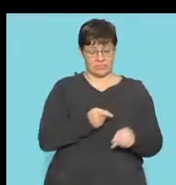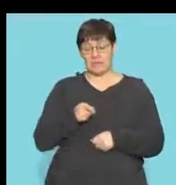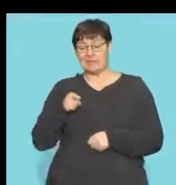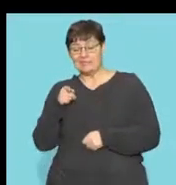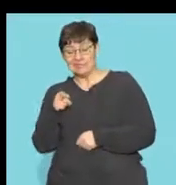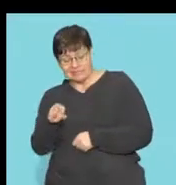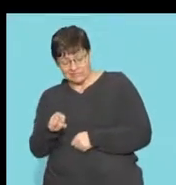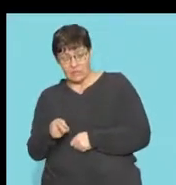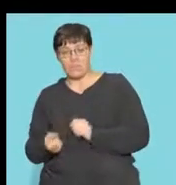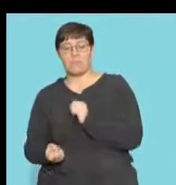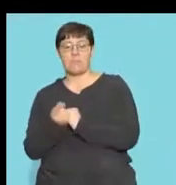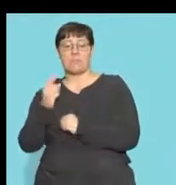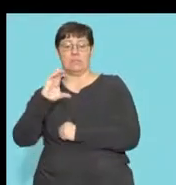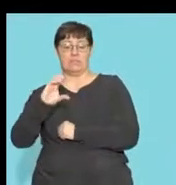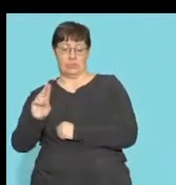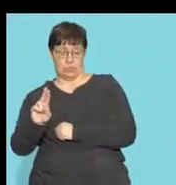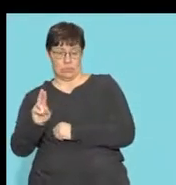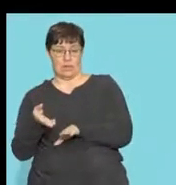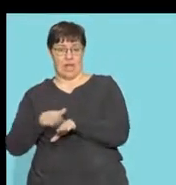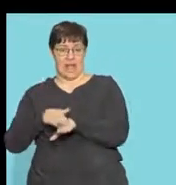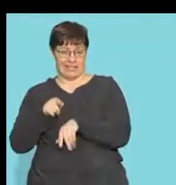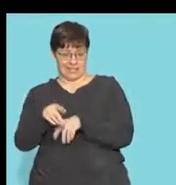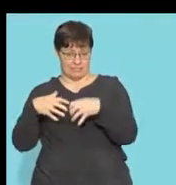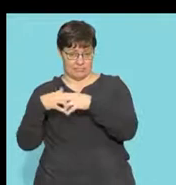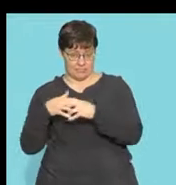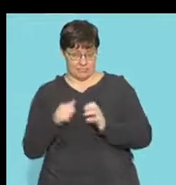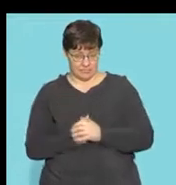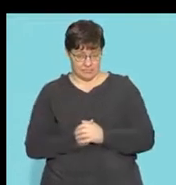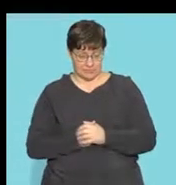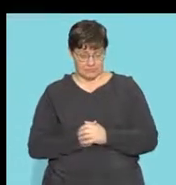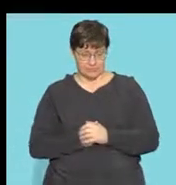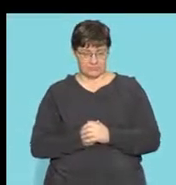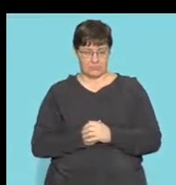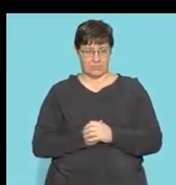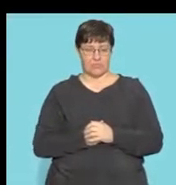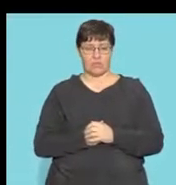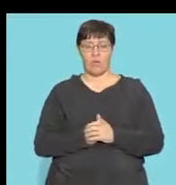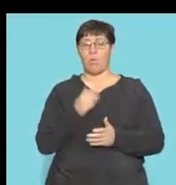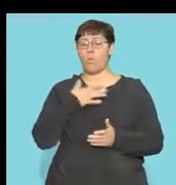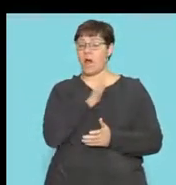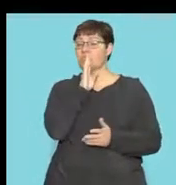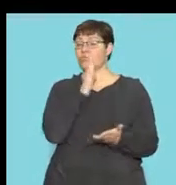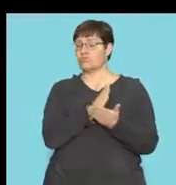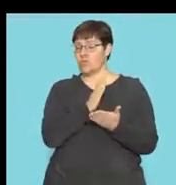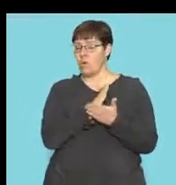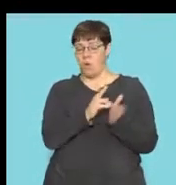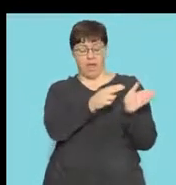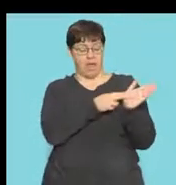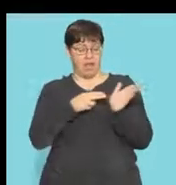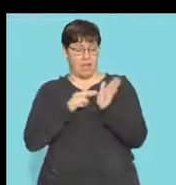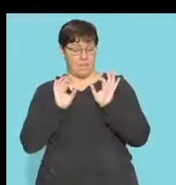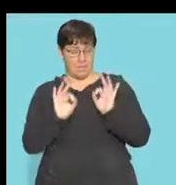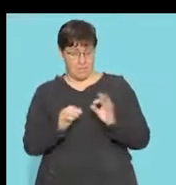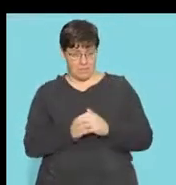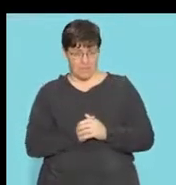the cathode was where we got the copper being formed. So we just want to make sure that we